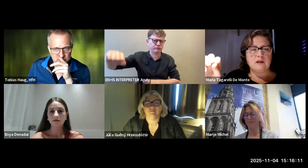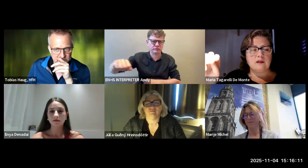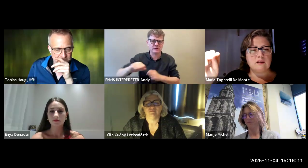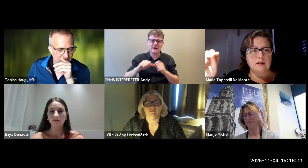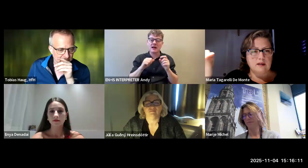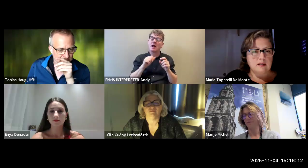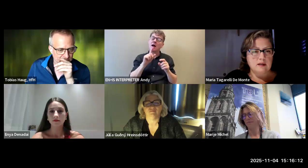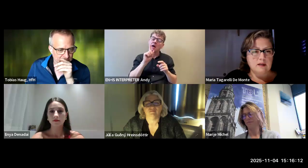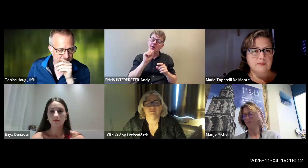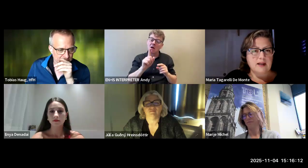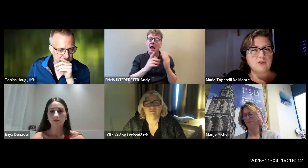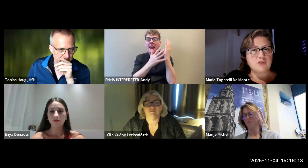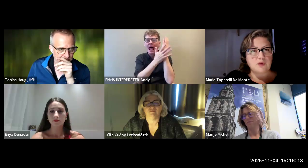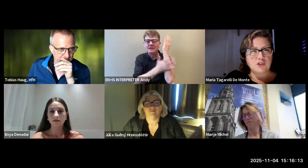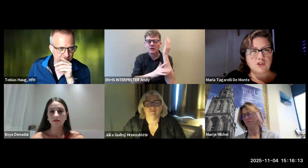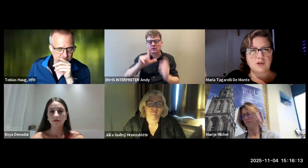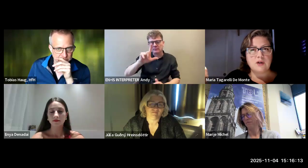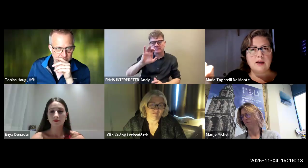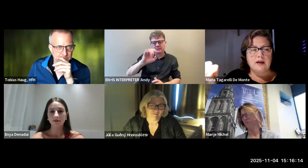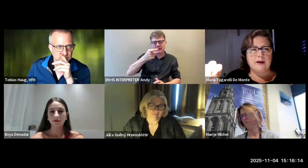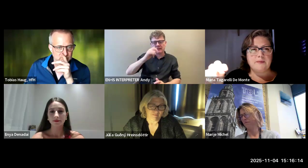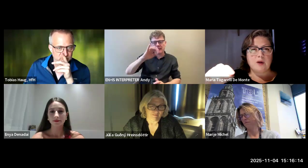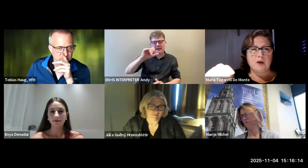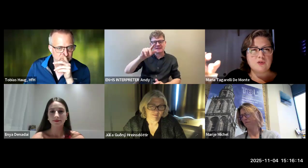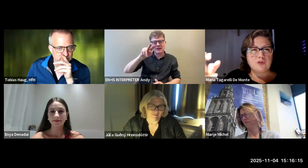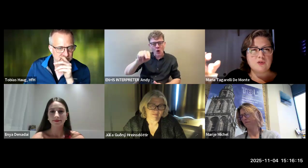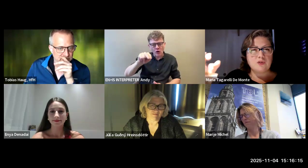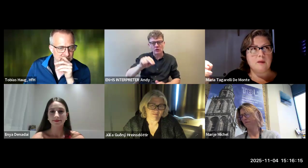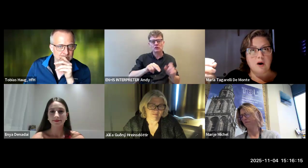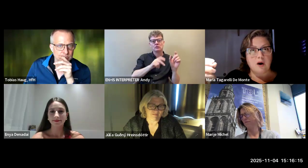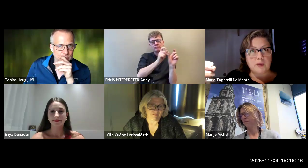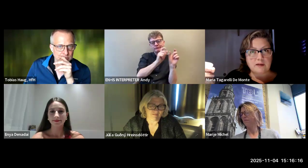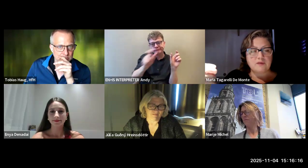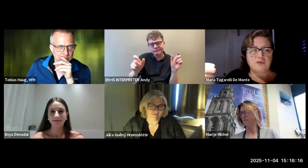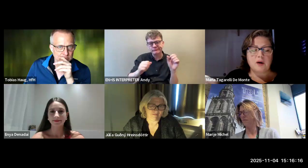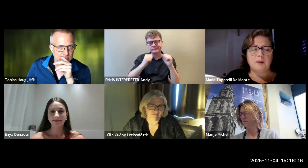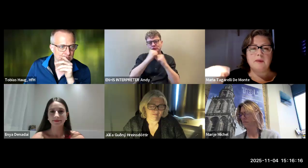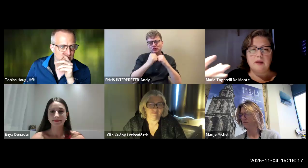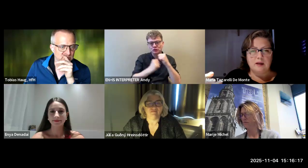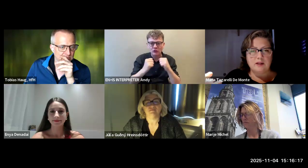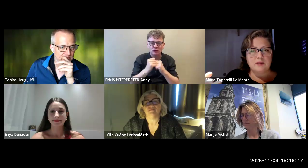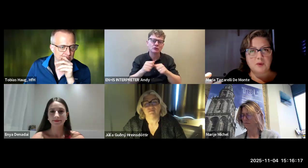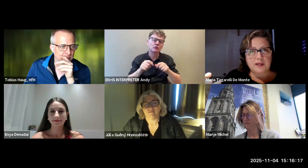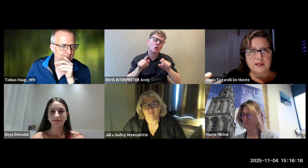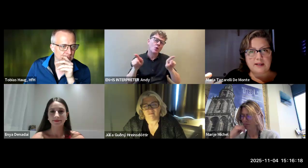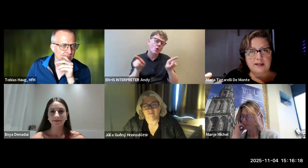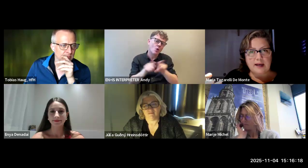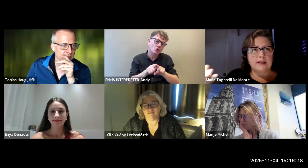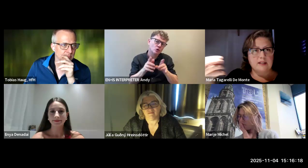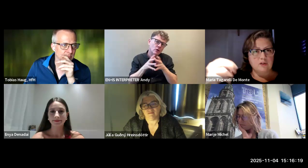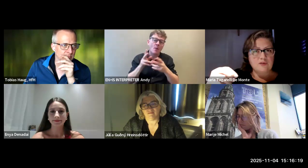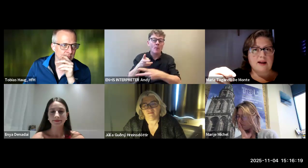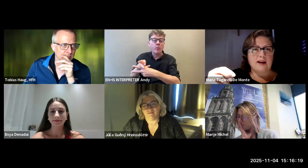as lexicon, language structure, also borrowings from